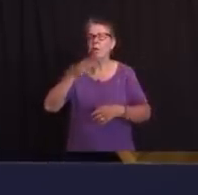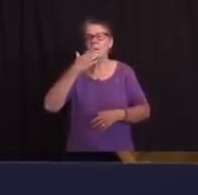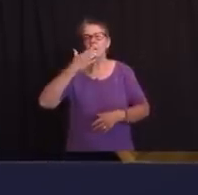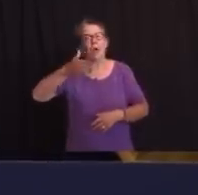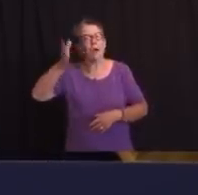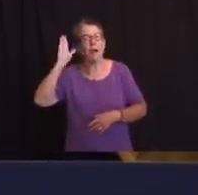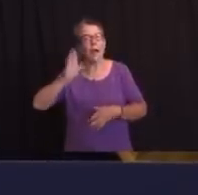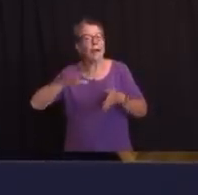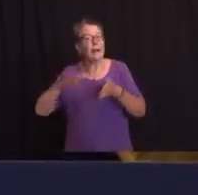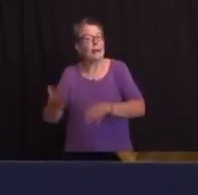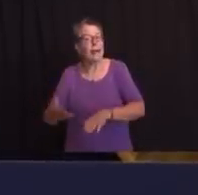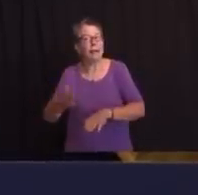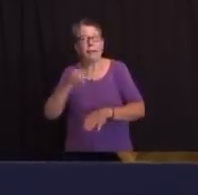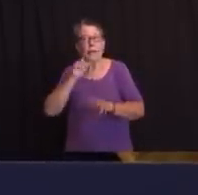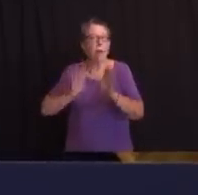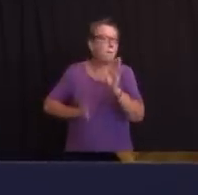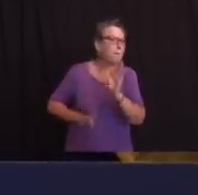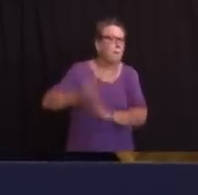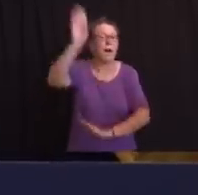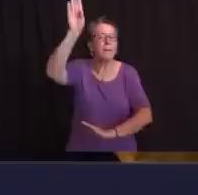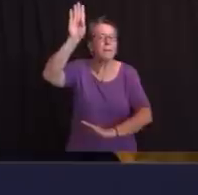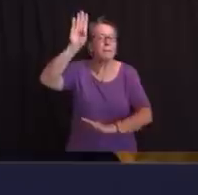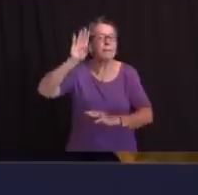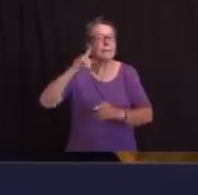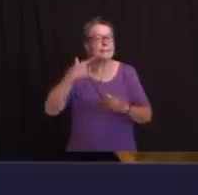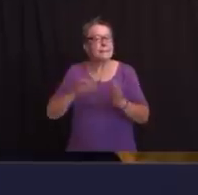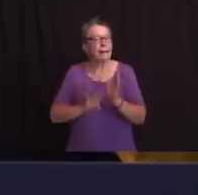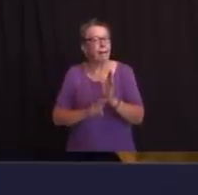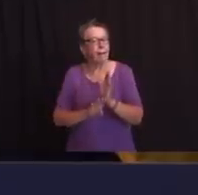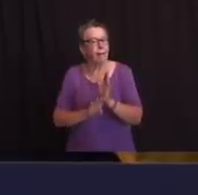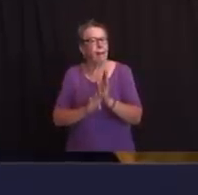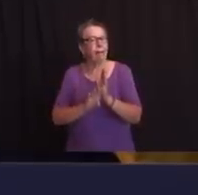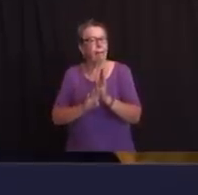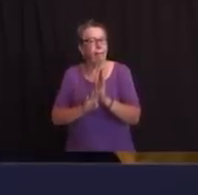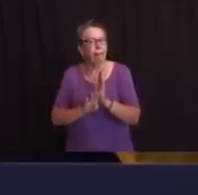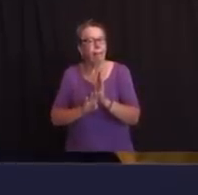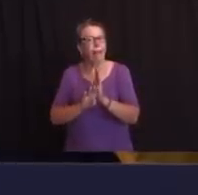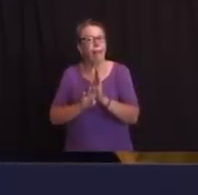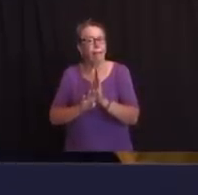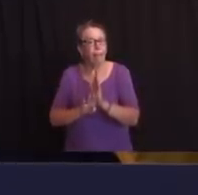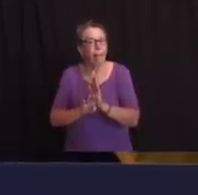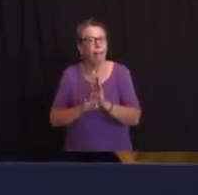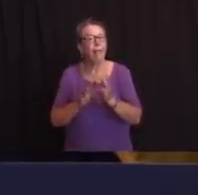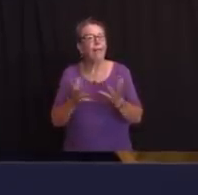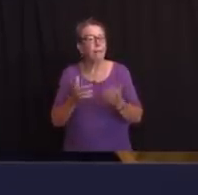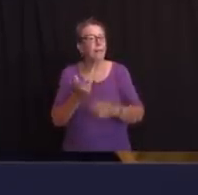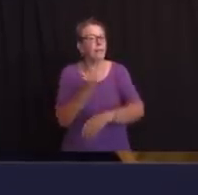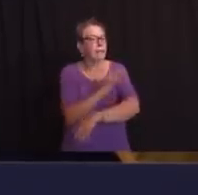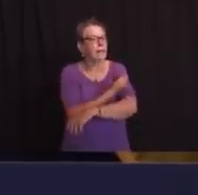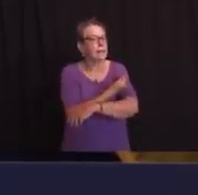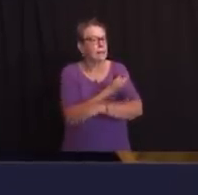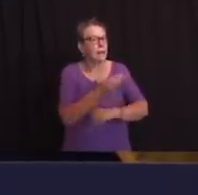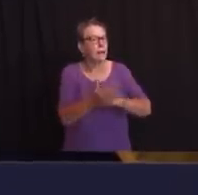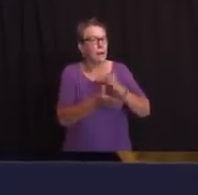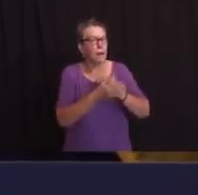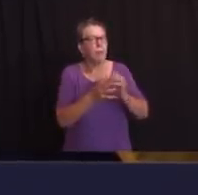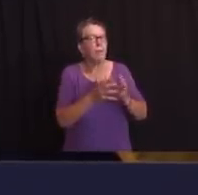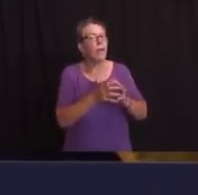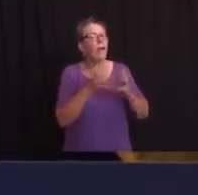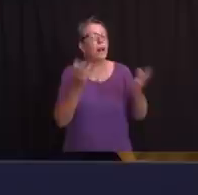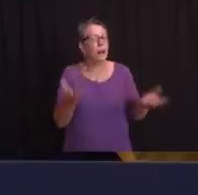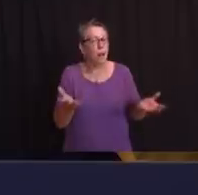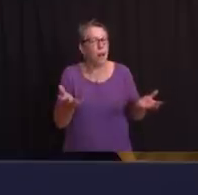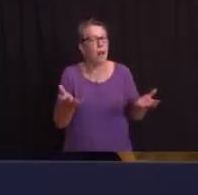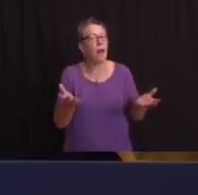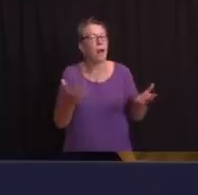Any color around that? I assume it's largely due to the vaccination rate being as high as it is in the state. And the data